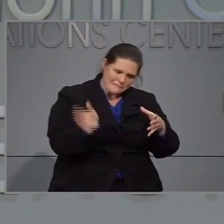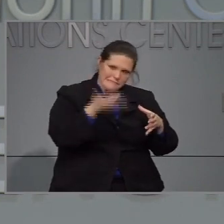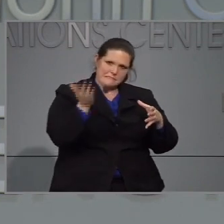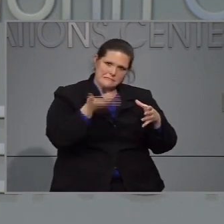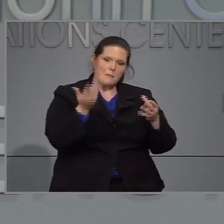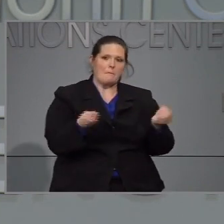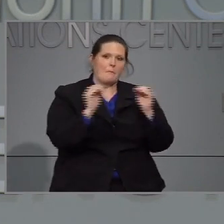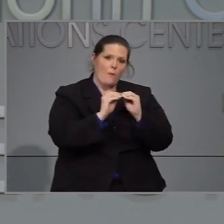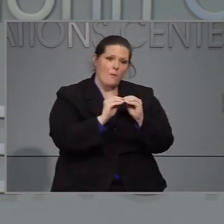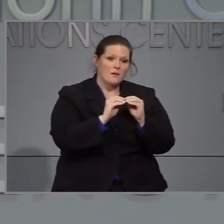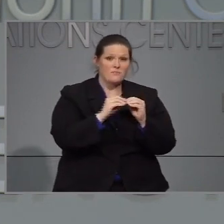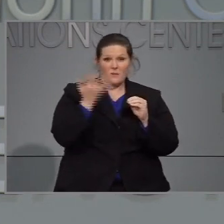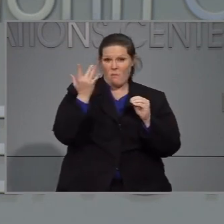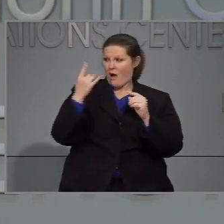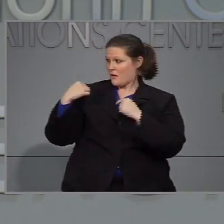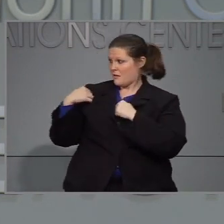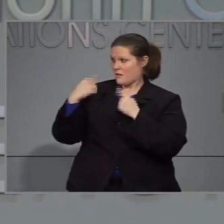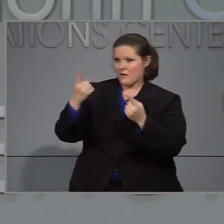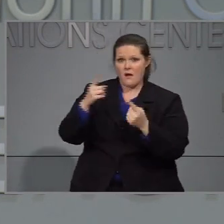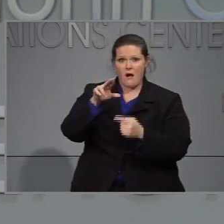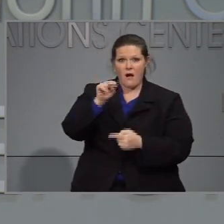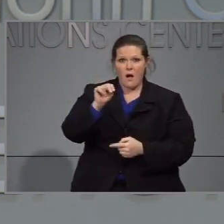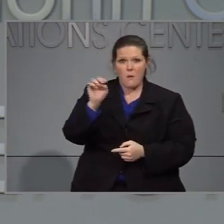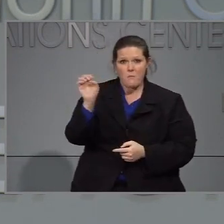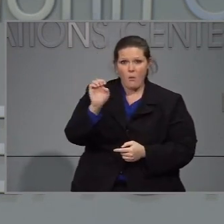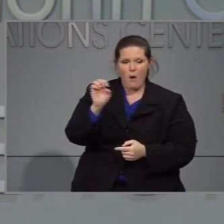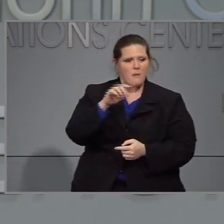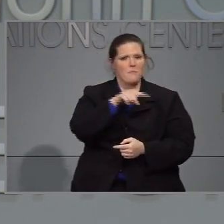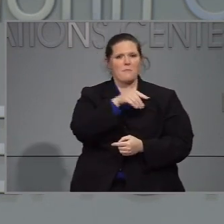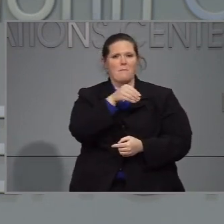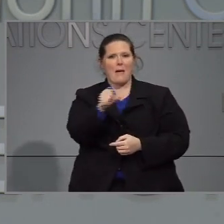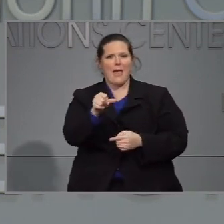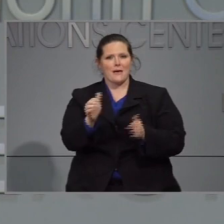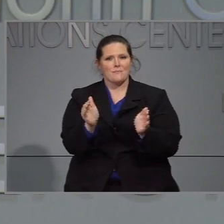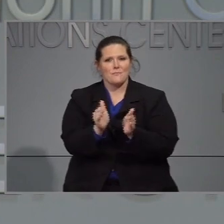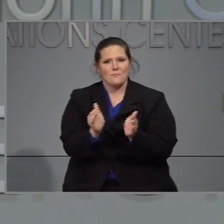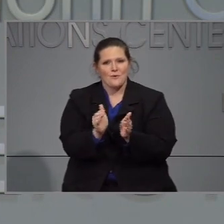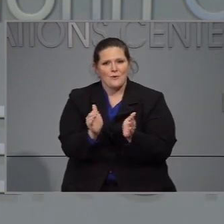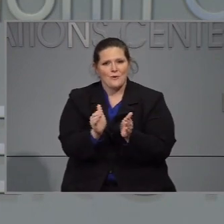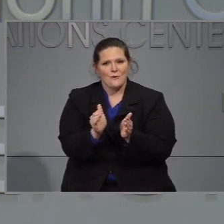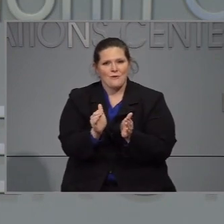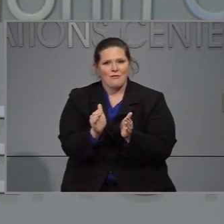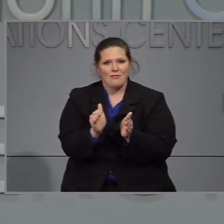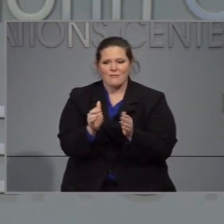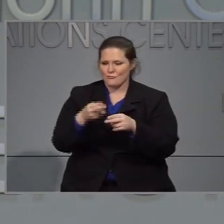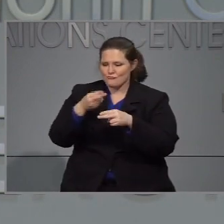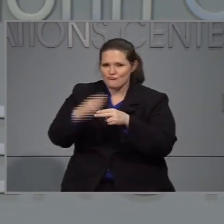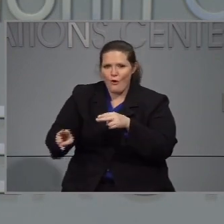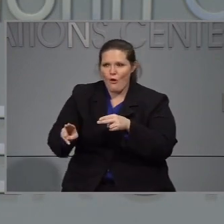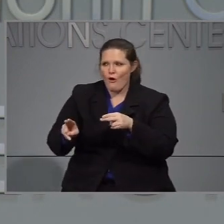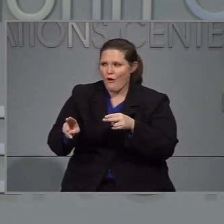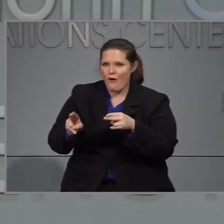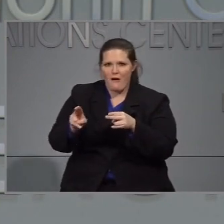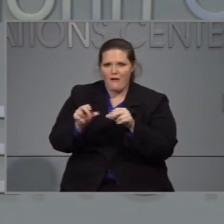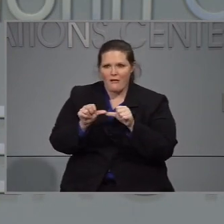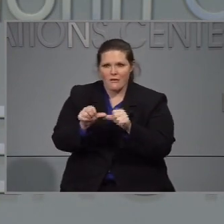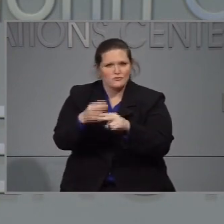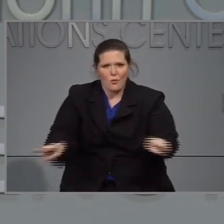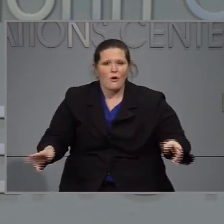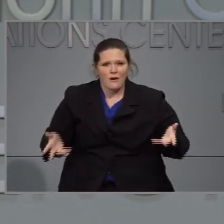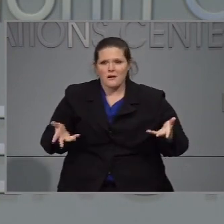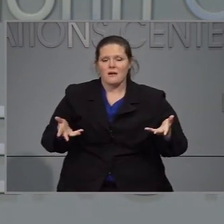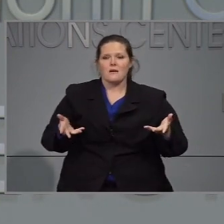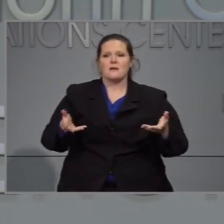too low for too short of a time. And the state legislature also turned away legislation to create a